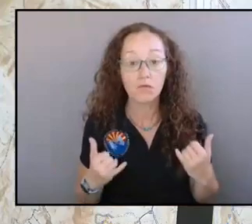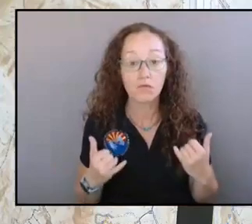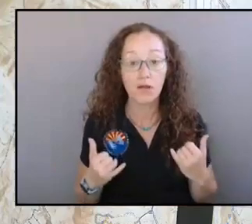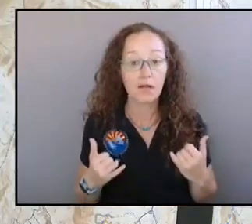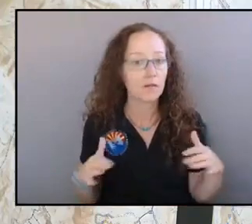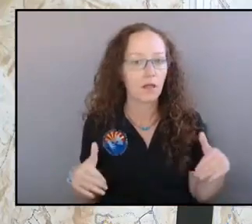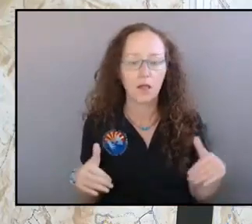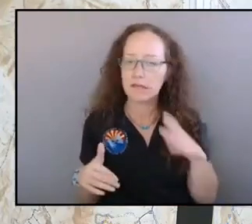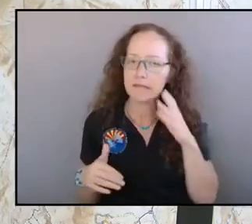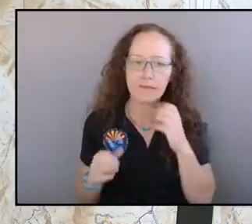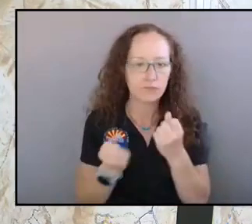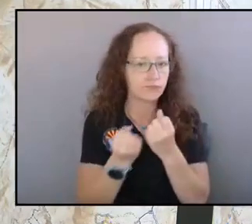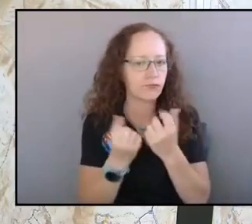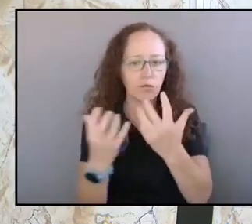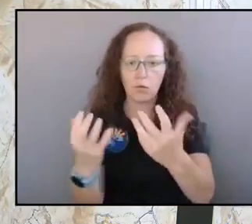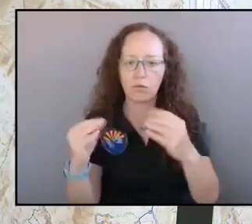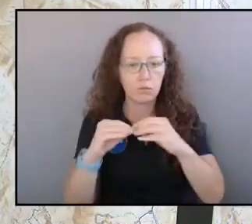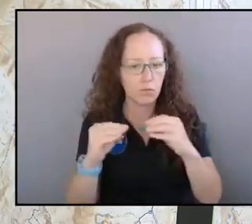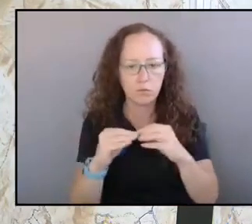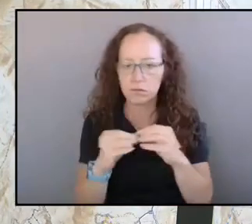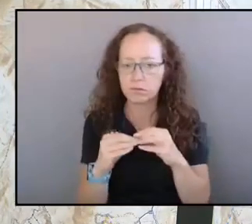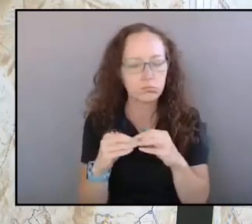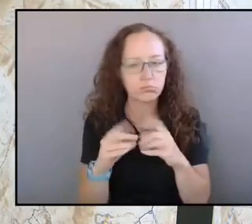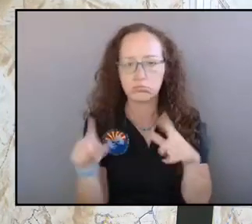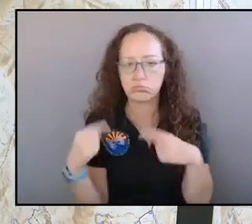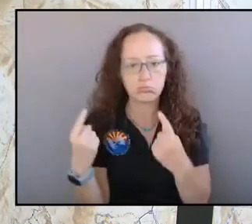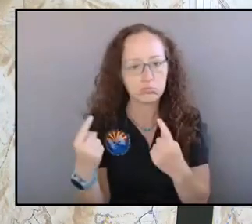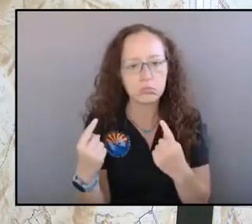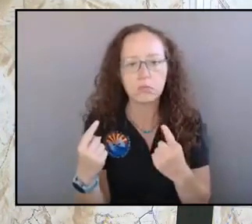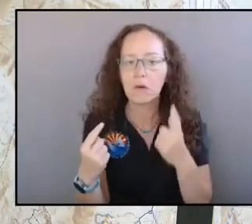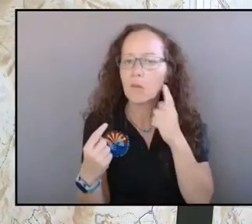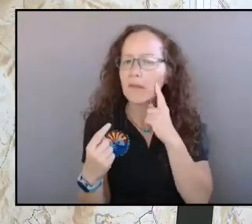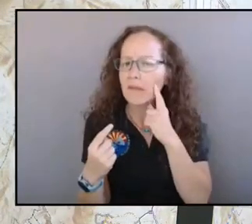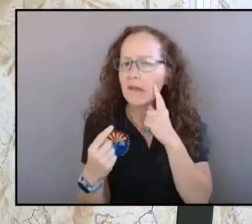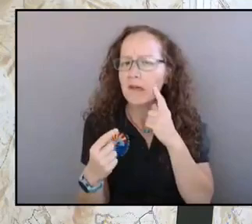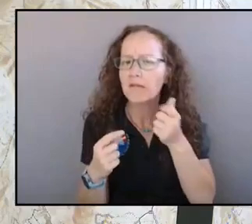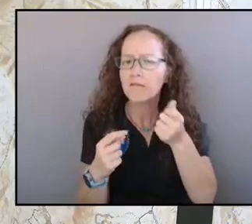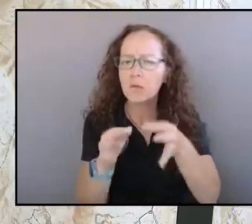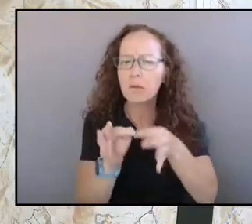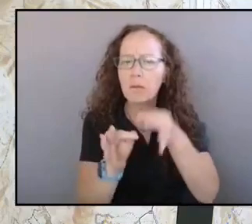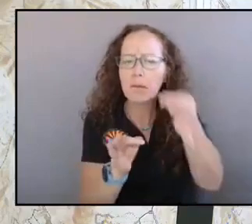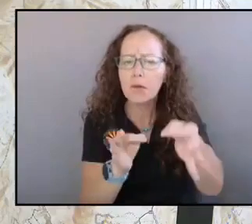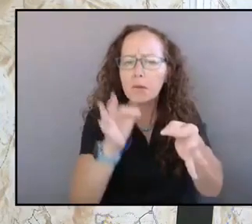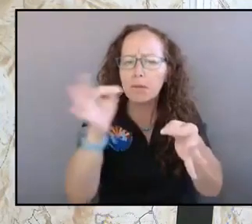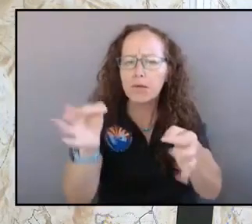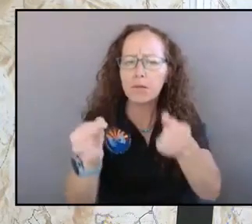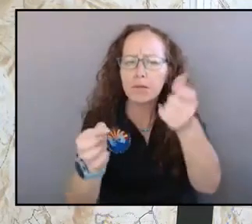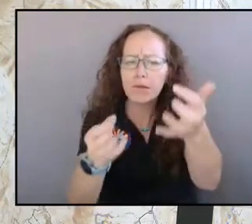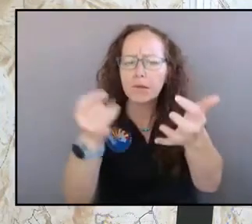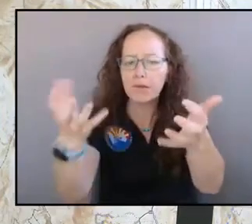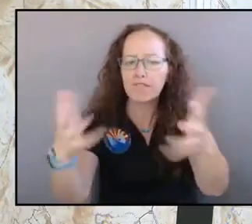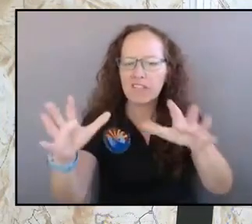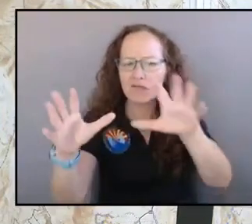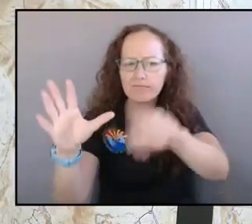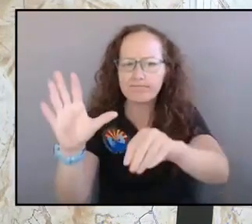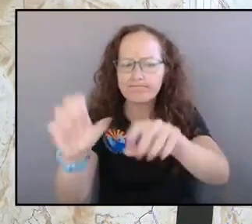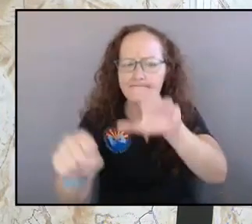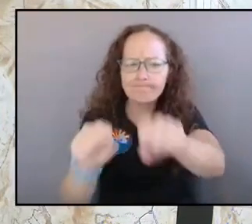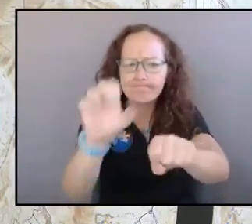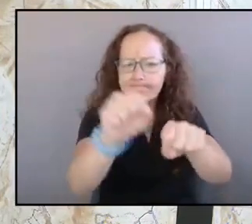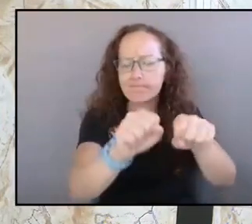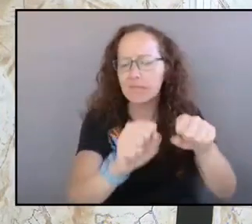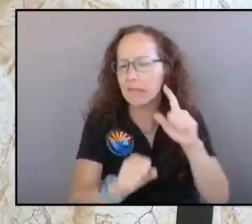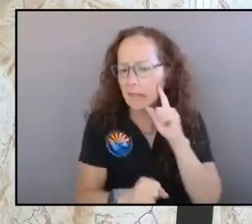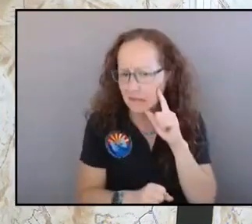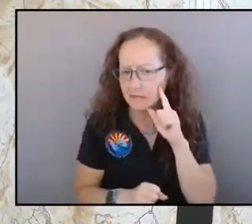more growth on this fire, and we think that we've been able to pick up these couple spots. We'll see if the southeast wind or northeast to southeast winds that